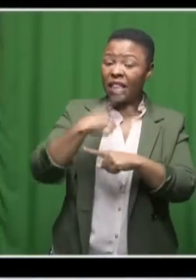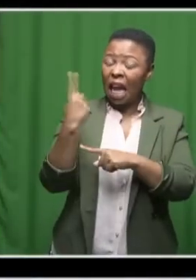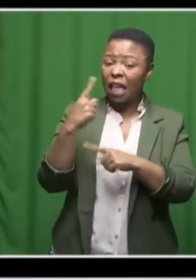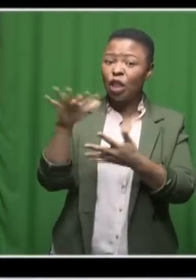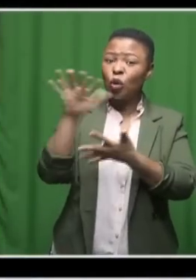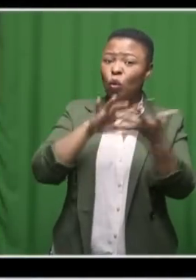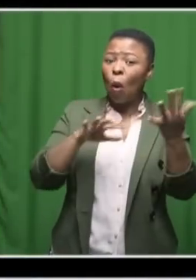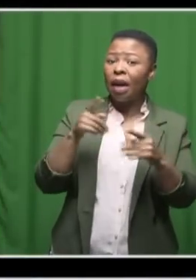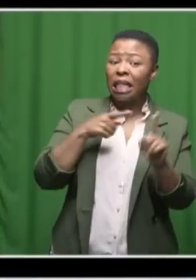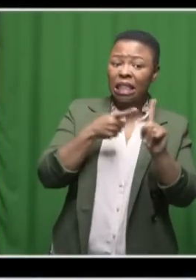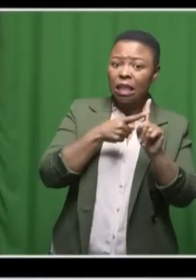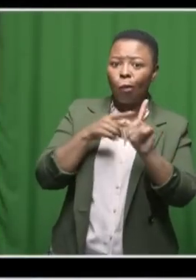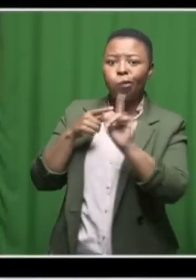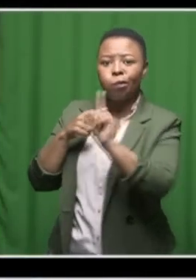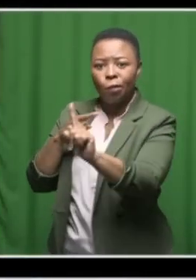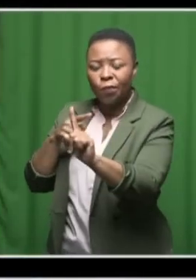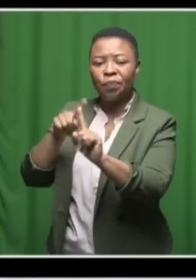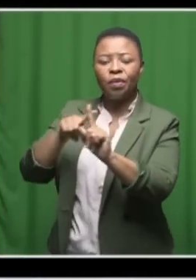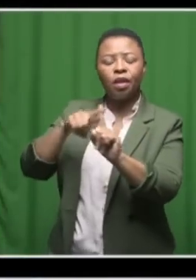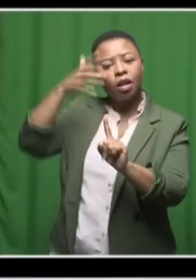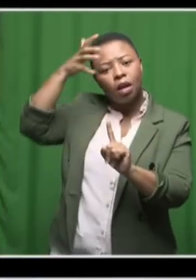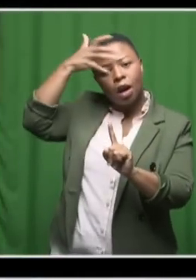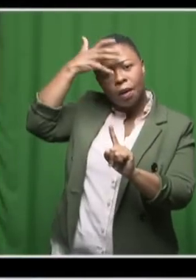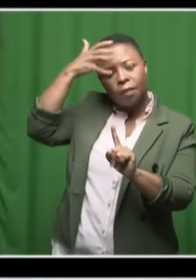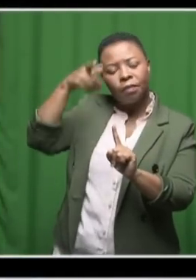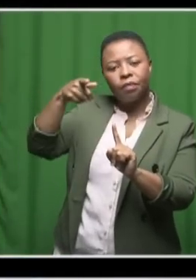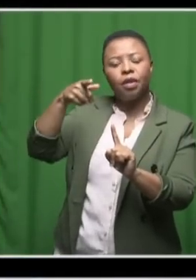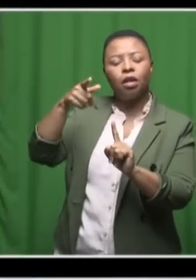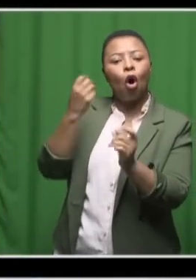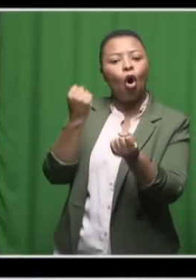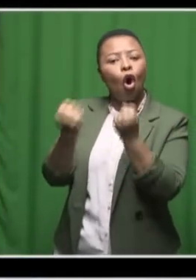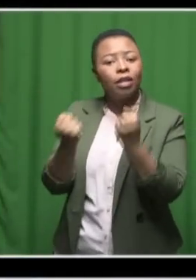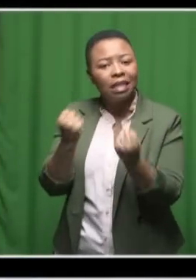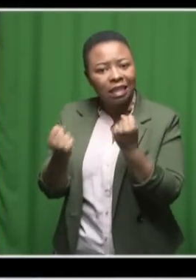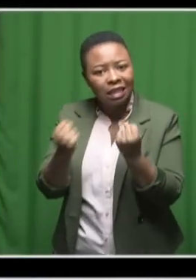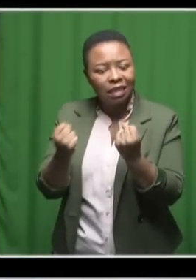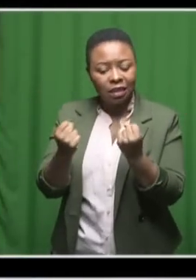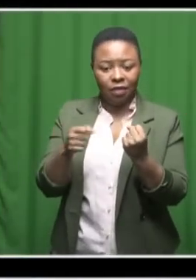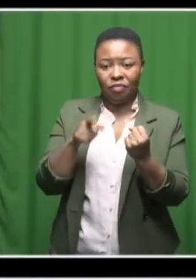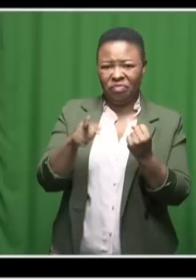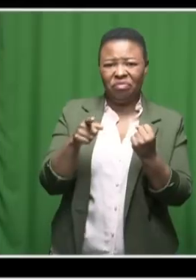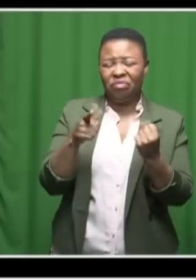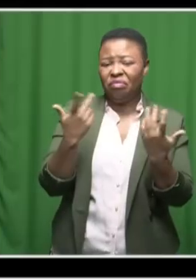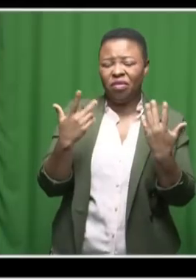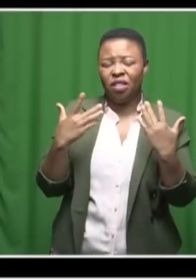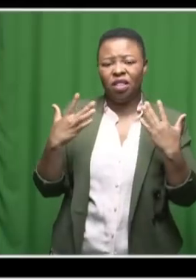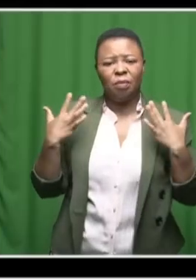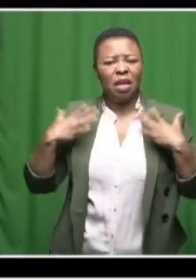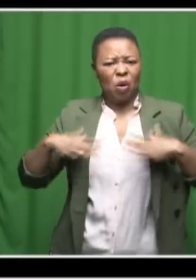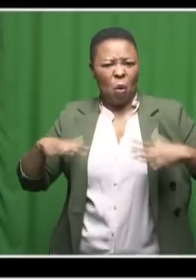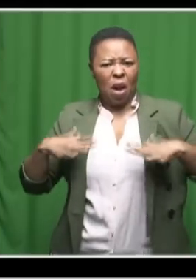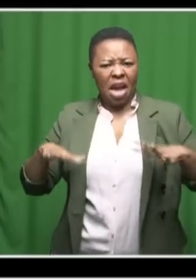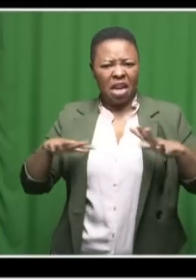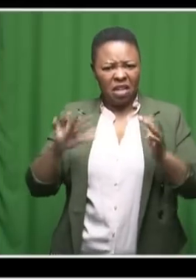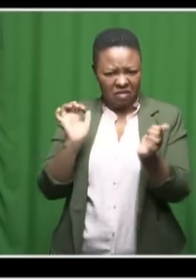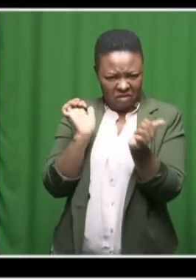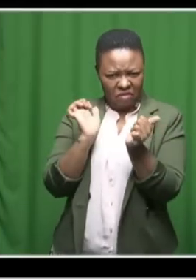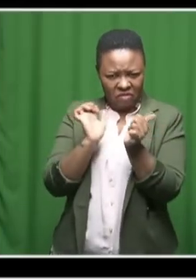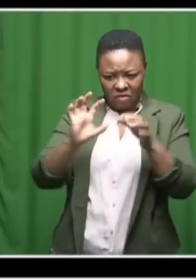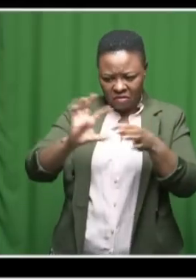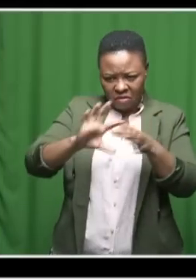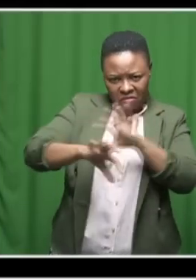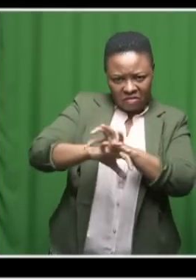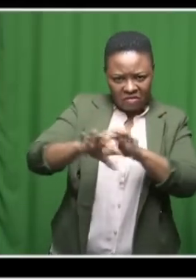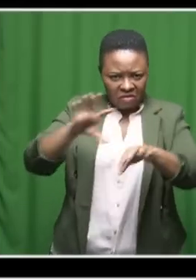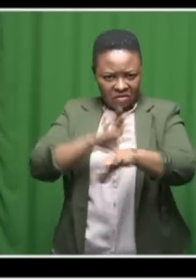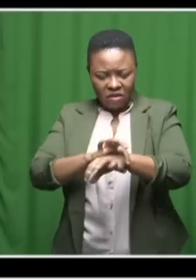in court, and you know, is he going to have the mugshot? Is he going to be wearing any of those handcuffs, which they said they're not